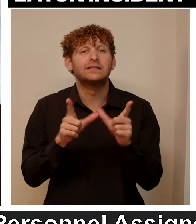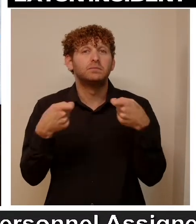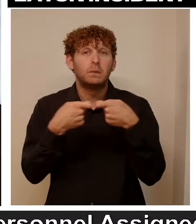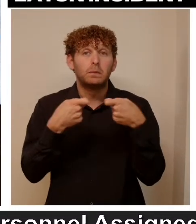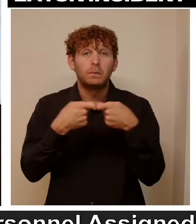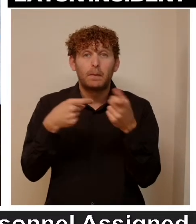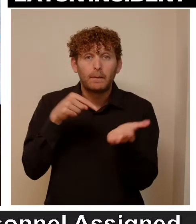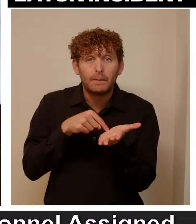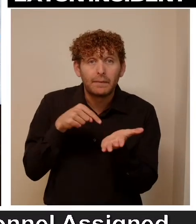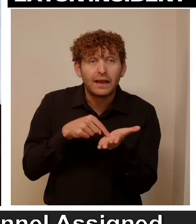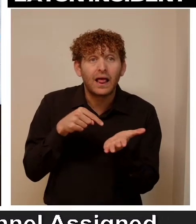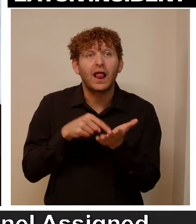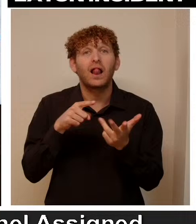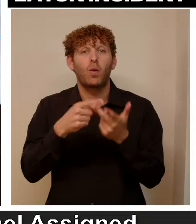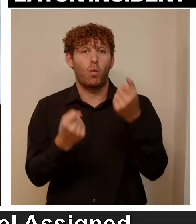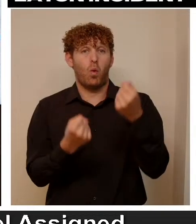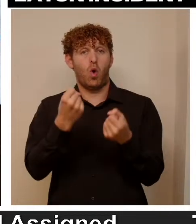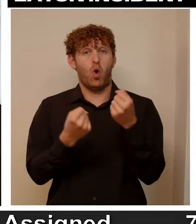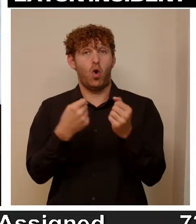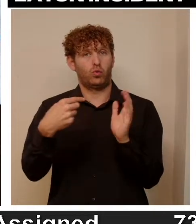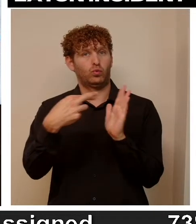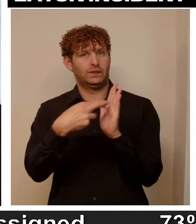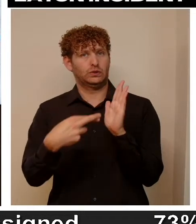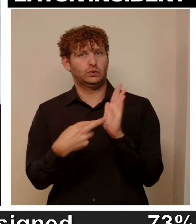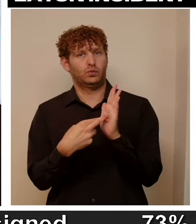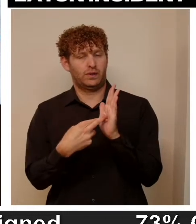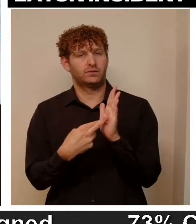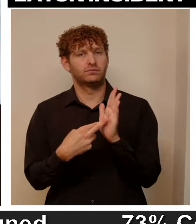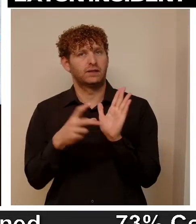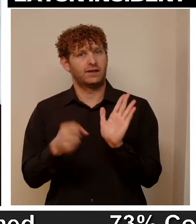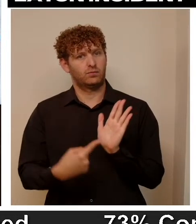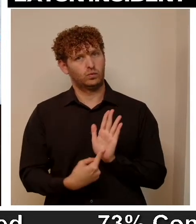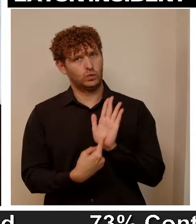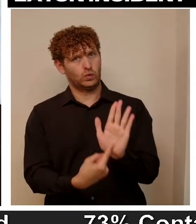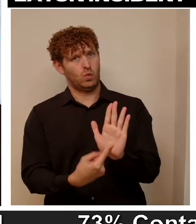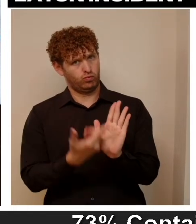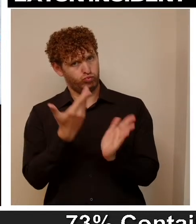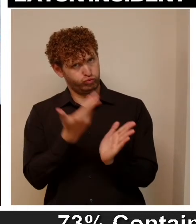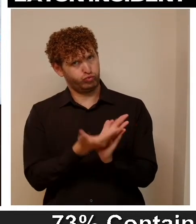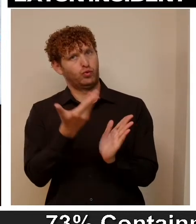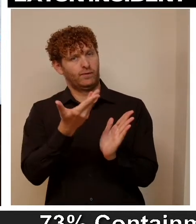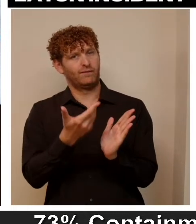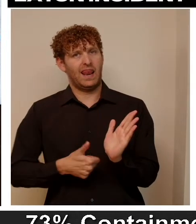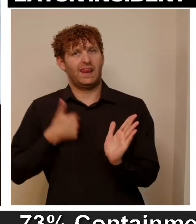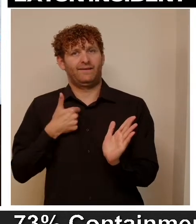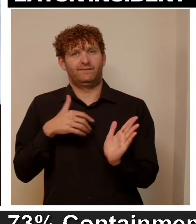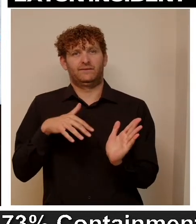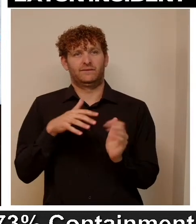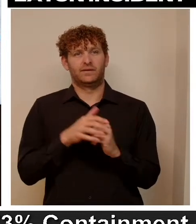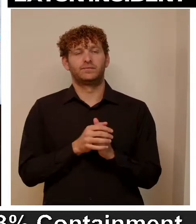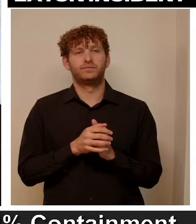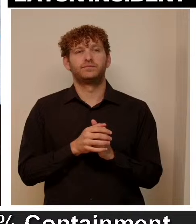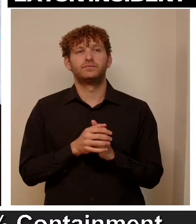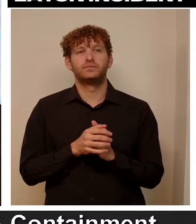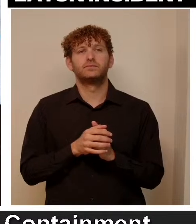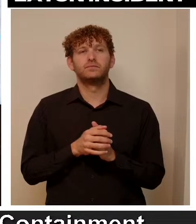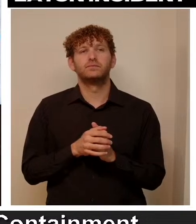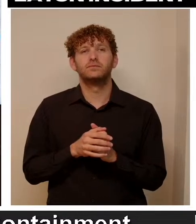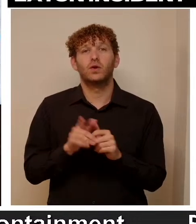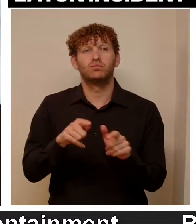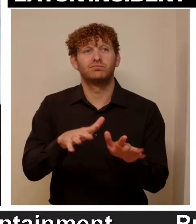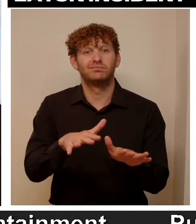vehicle registration. They have to show that they live in that area. It is technically still part of the evacuation ordered